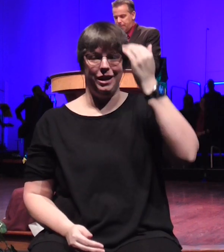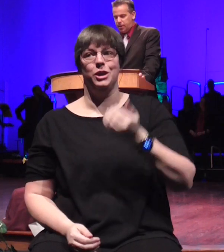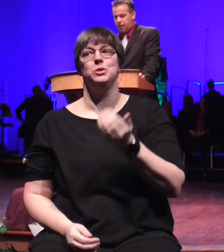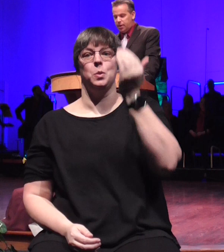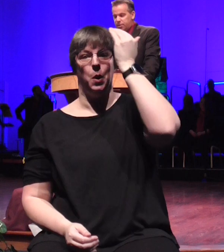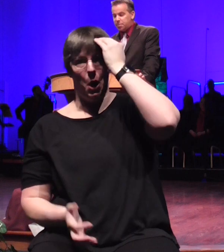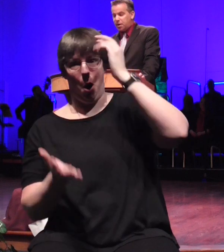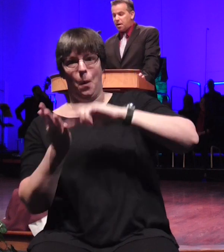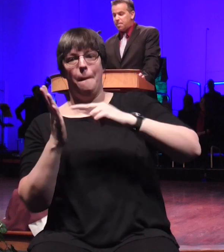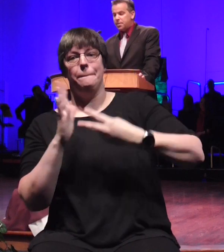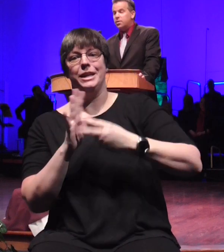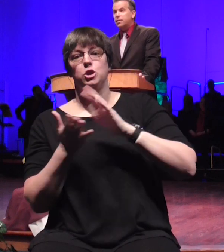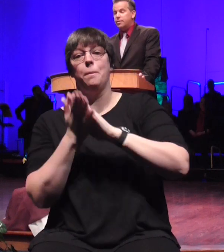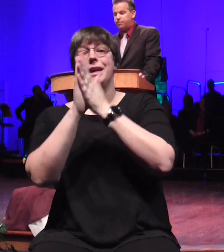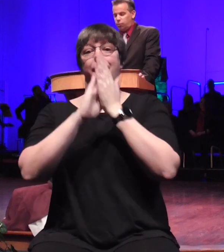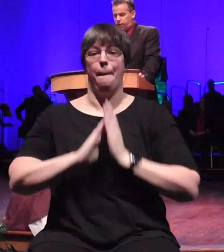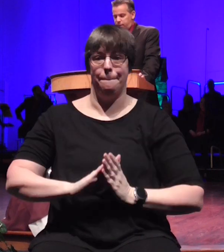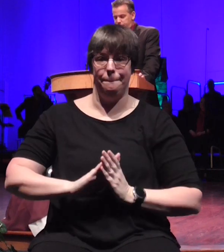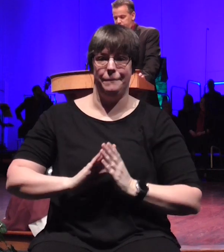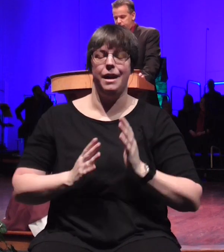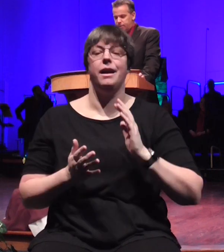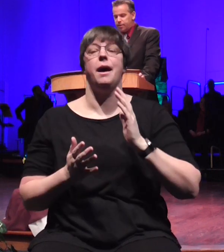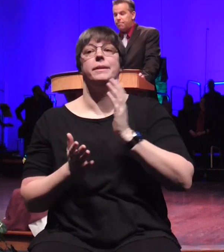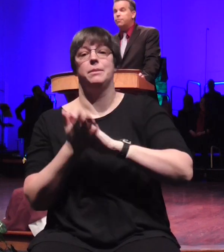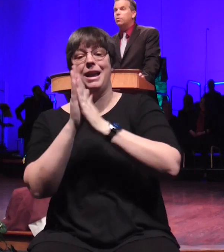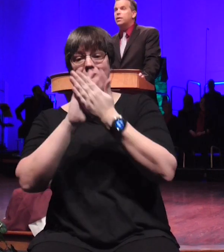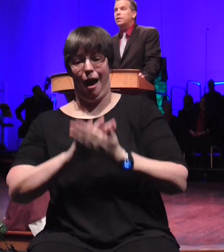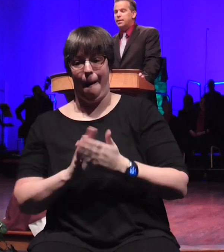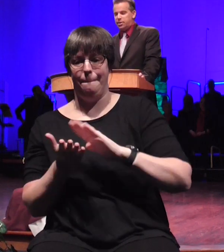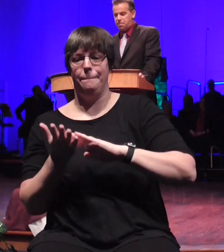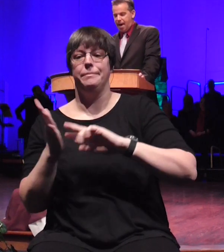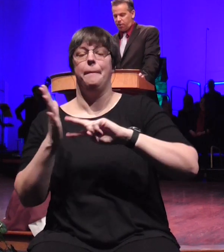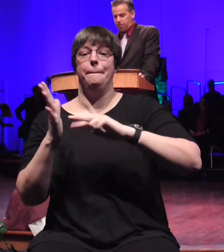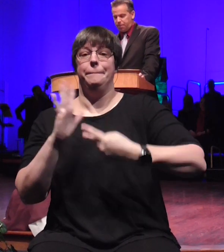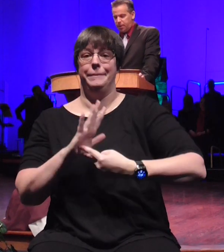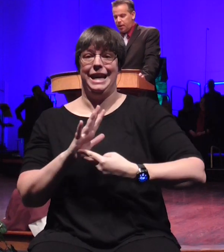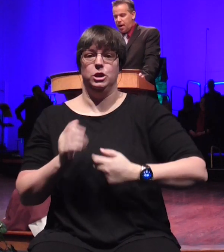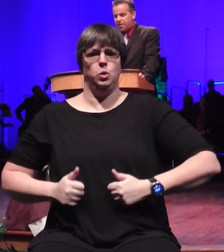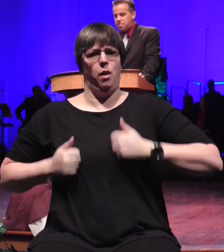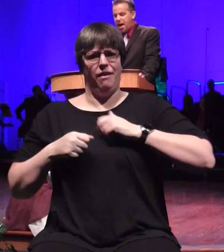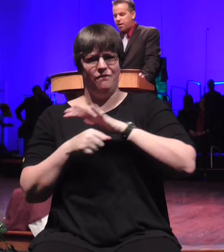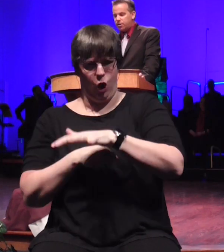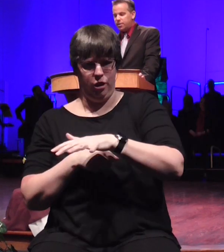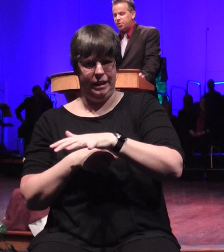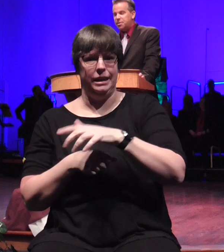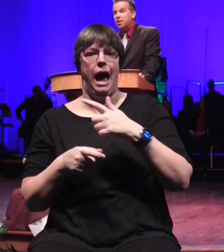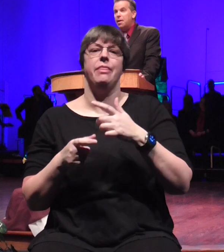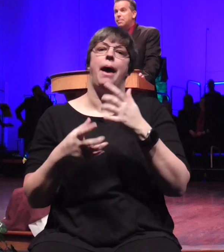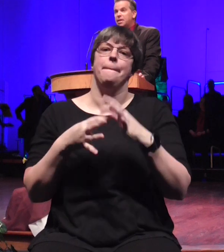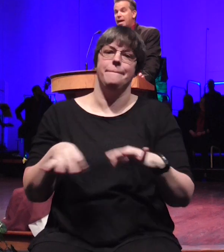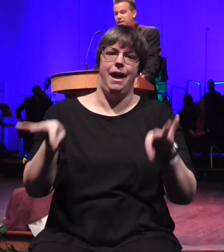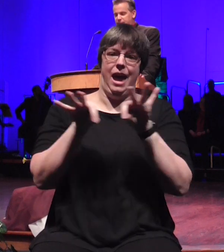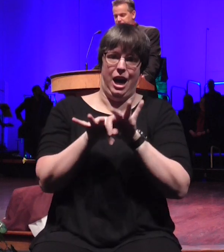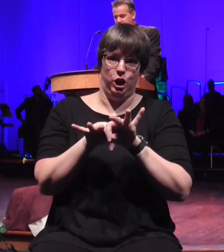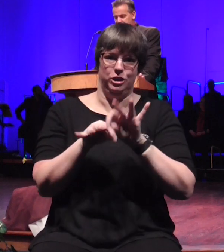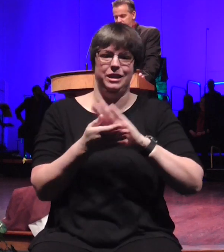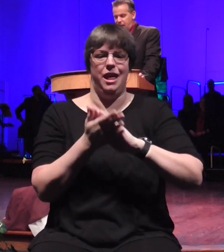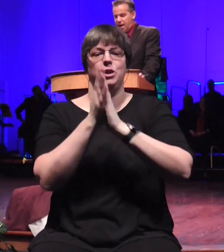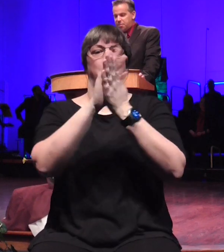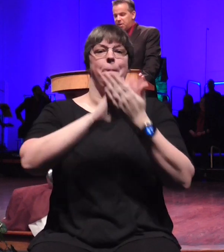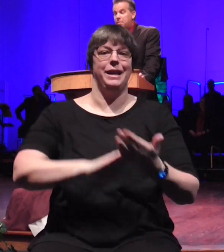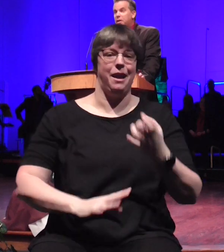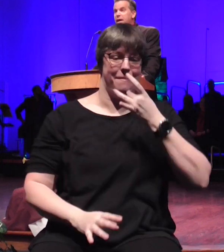to become. To become is to live fully. To live fully is to matter. And to matter is to become